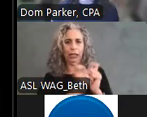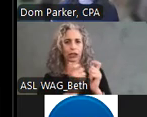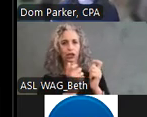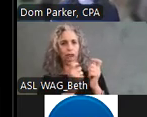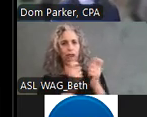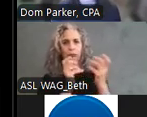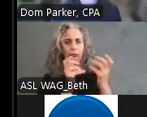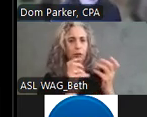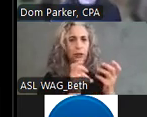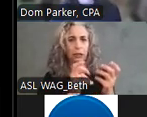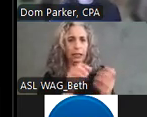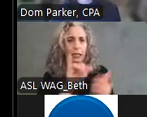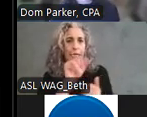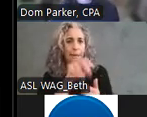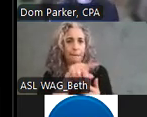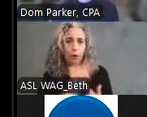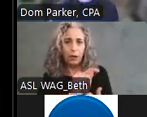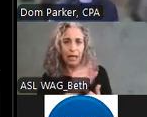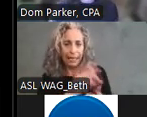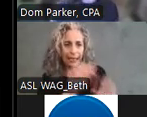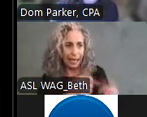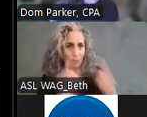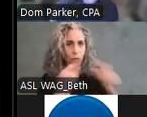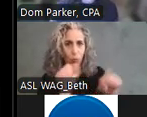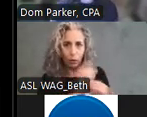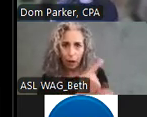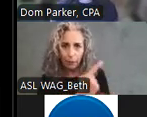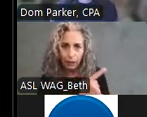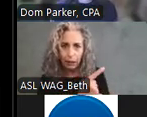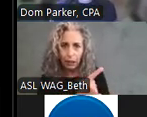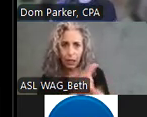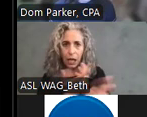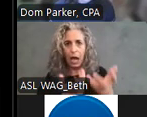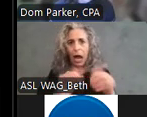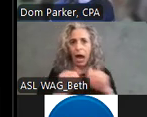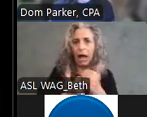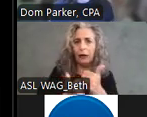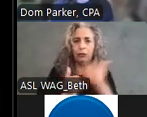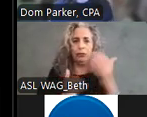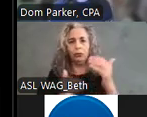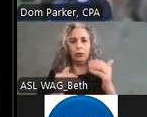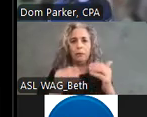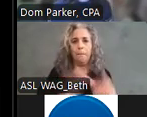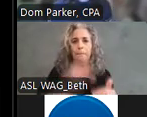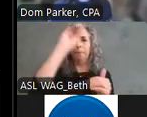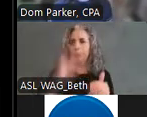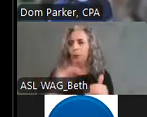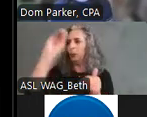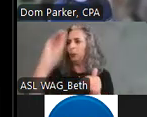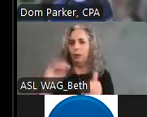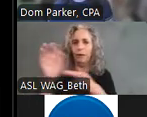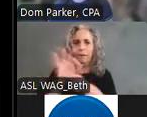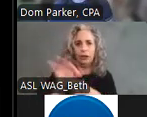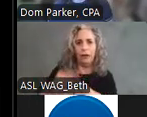work on an adaptive controller? How do we balance the features? We could have features like on the screen here, which is an example of a high